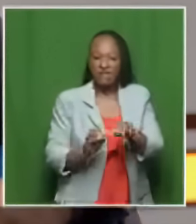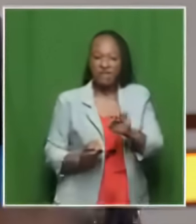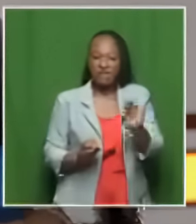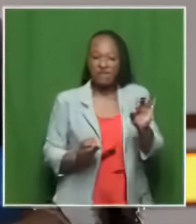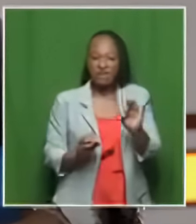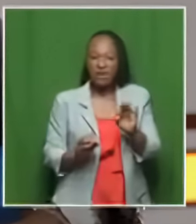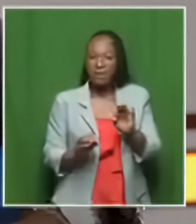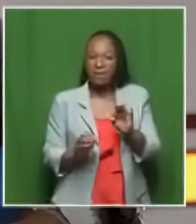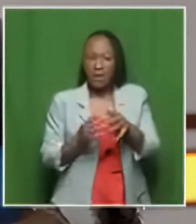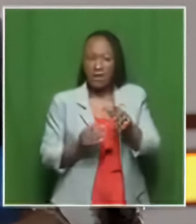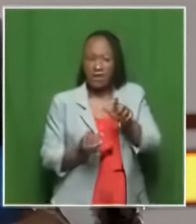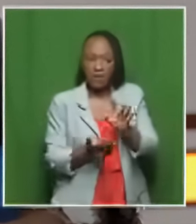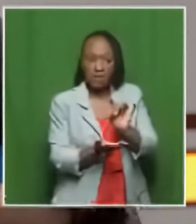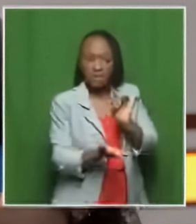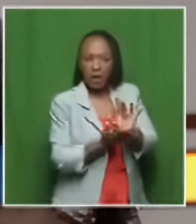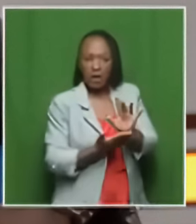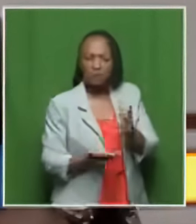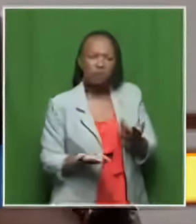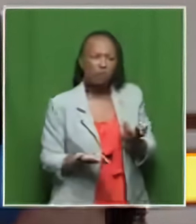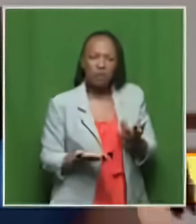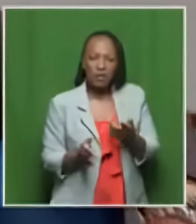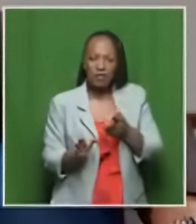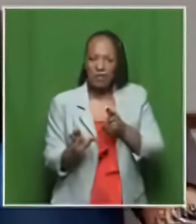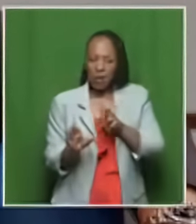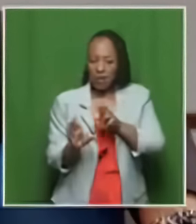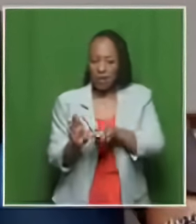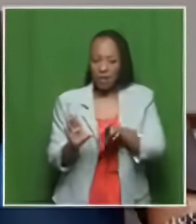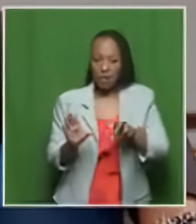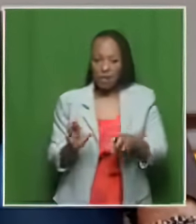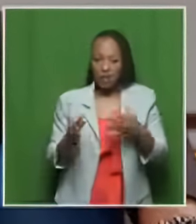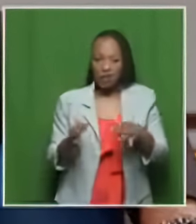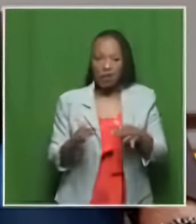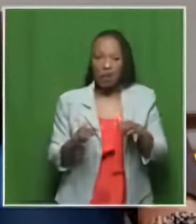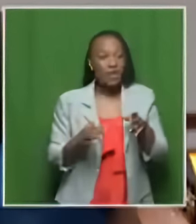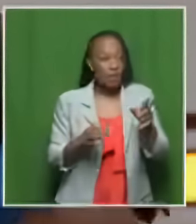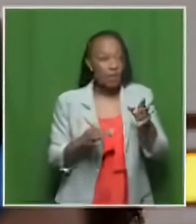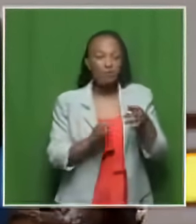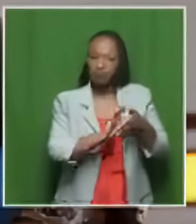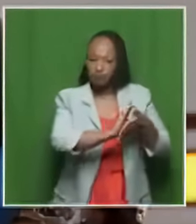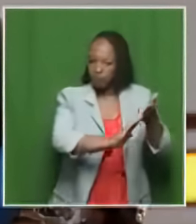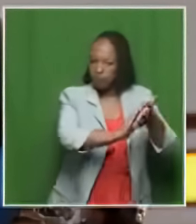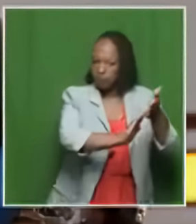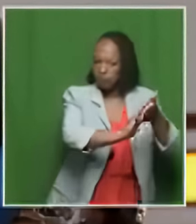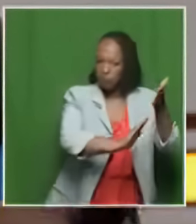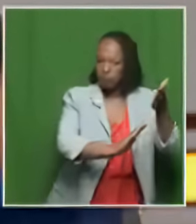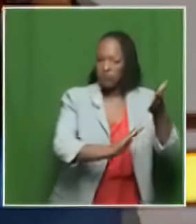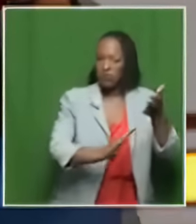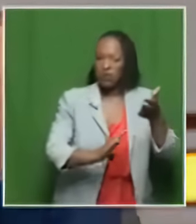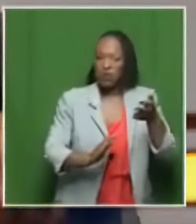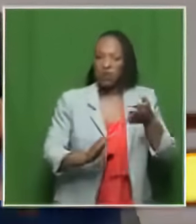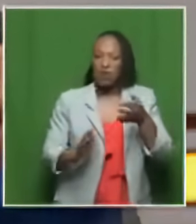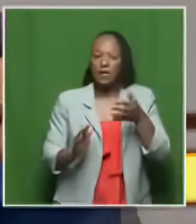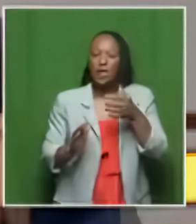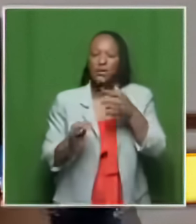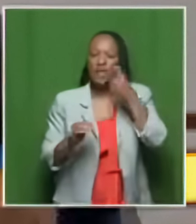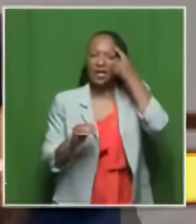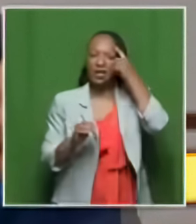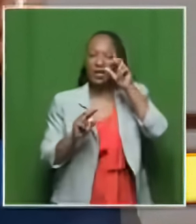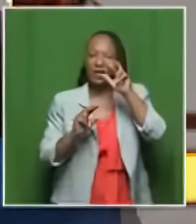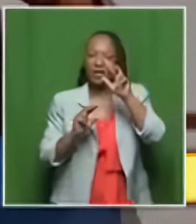They leave the EFF. And then from there, instead of looking forward to where they are going, they start thinking in